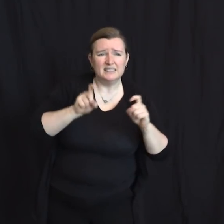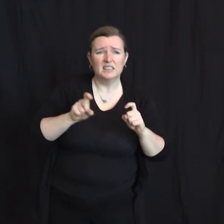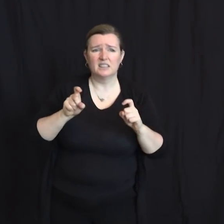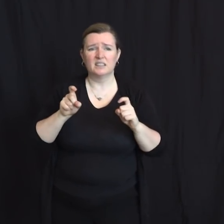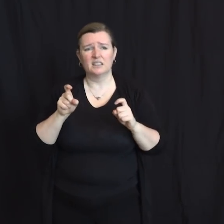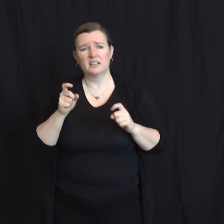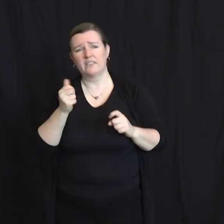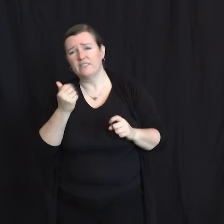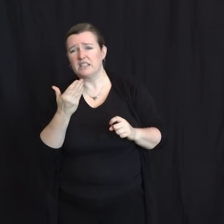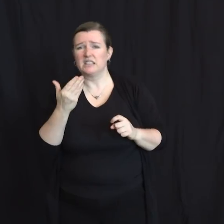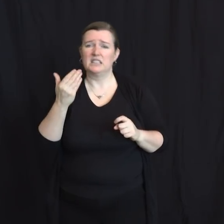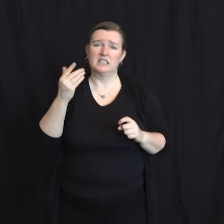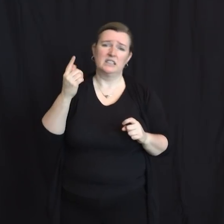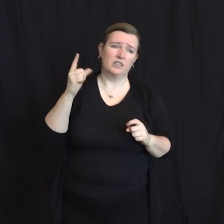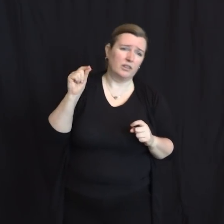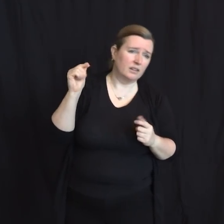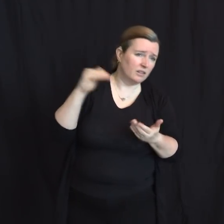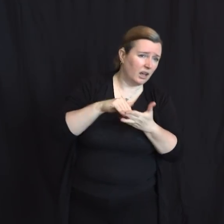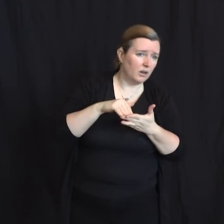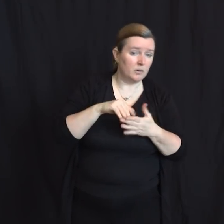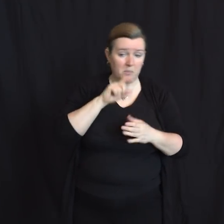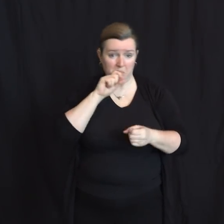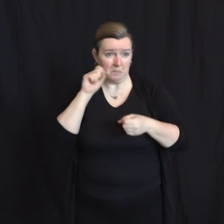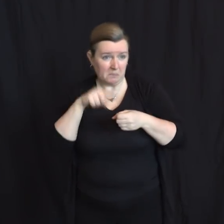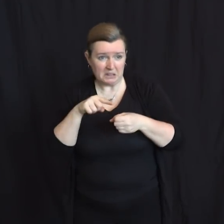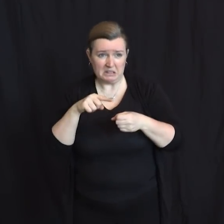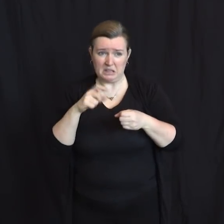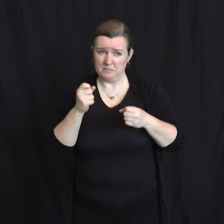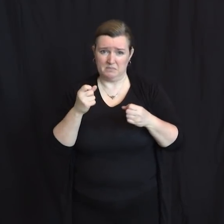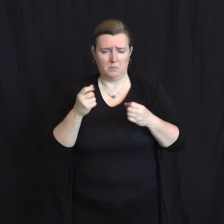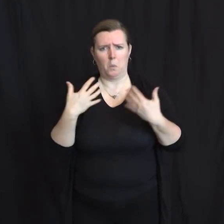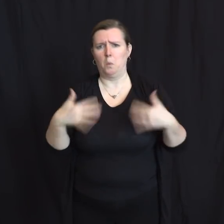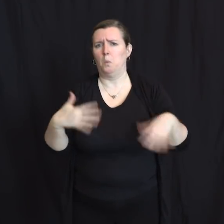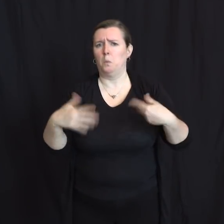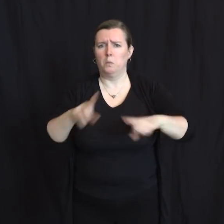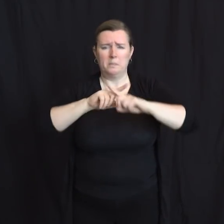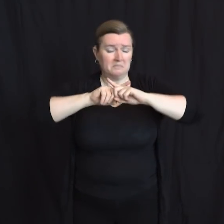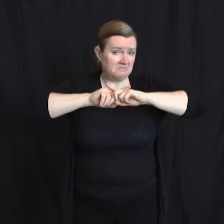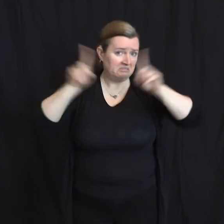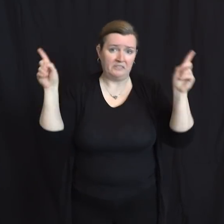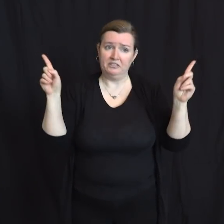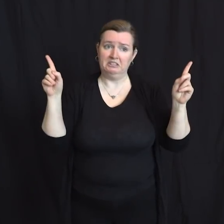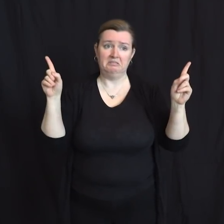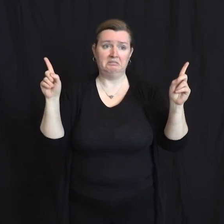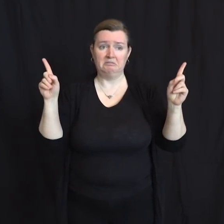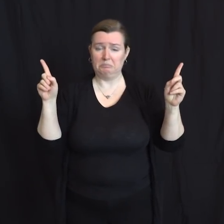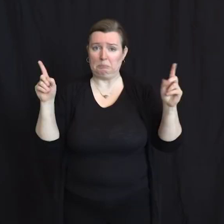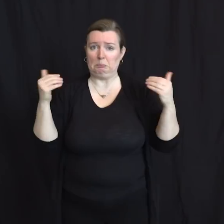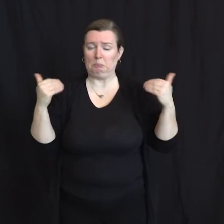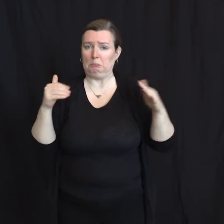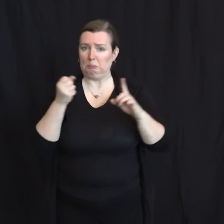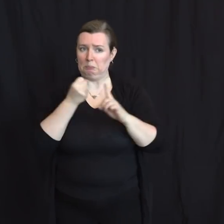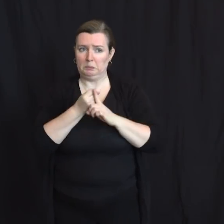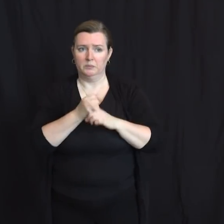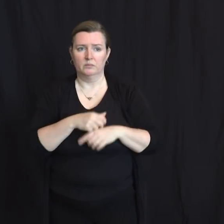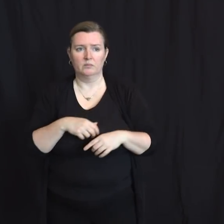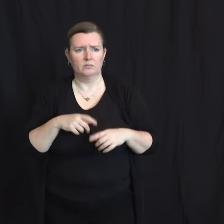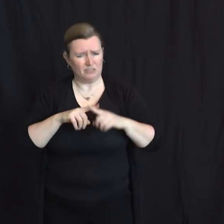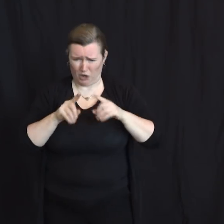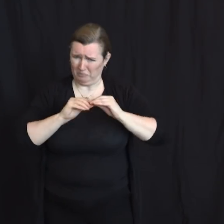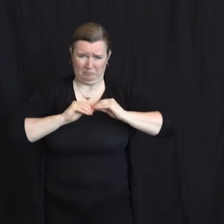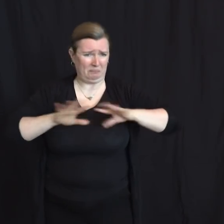would seem that this could be huge in terms of getting a broad element of testing in New Jersey.